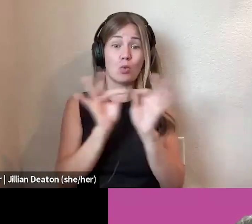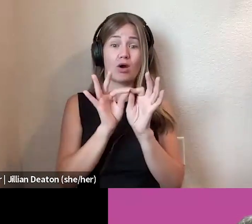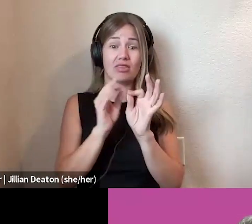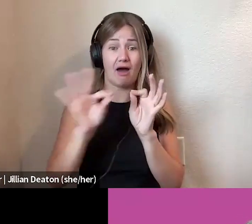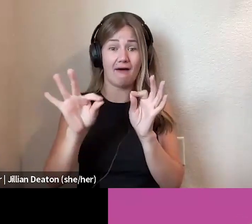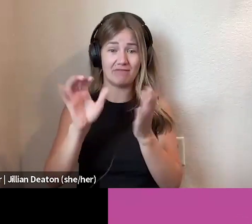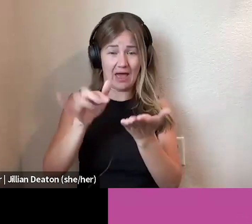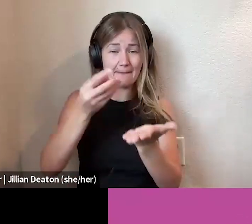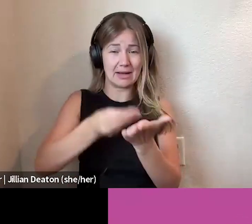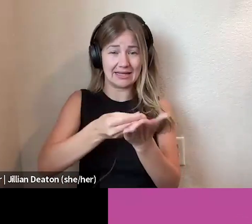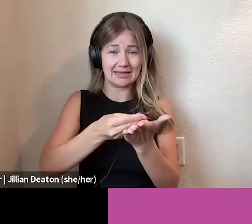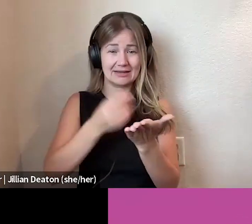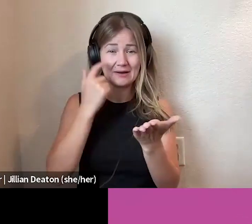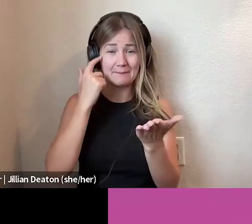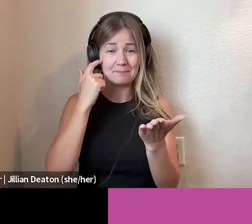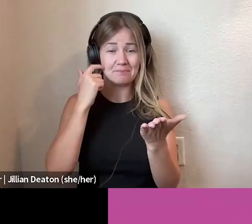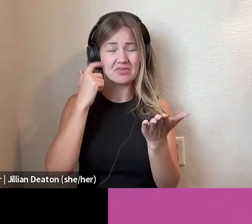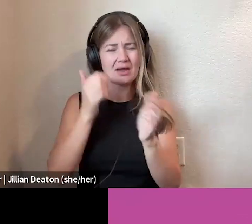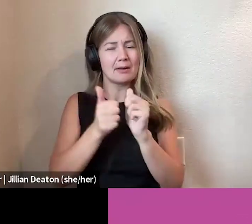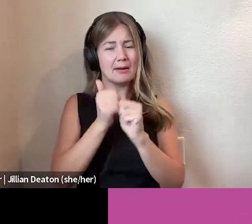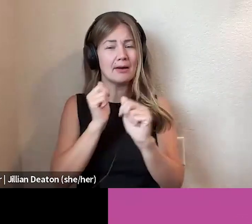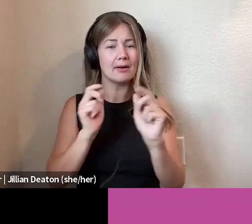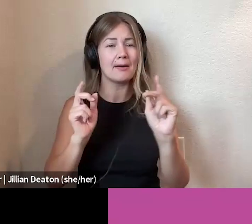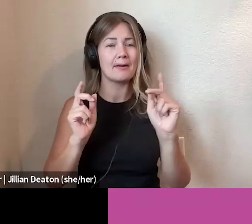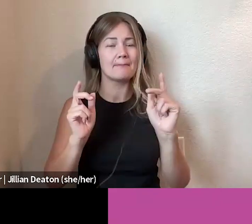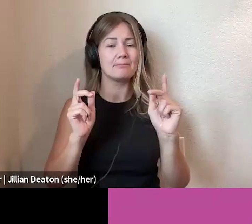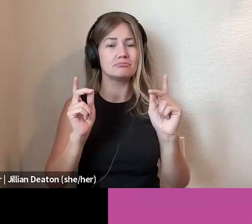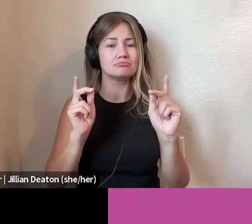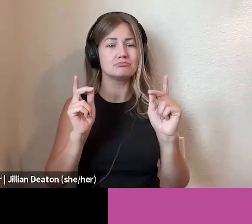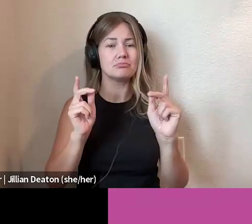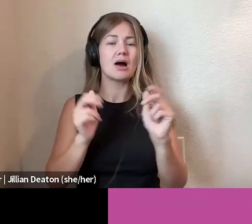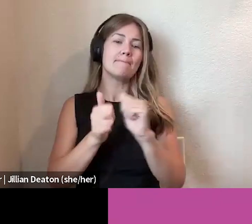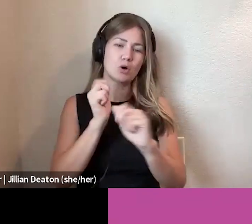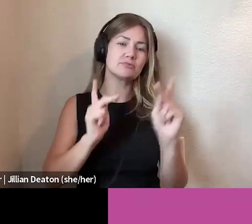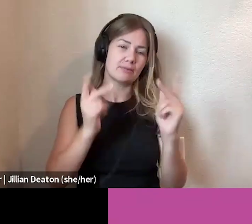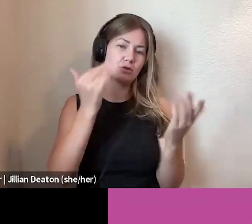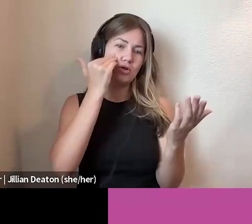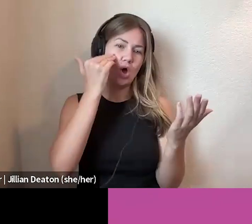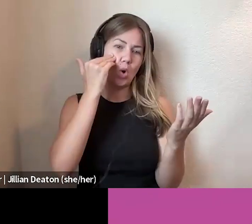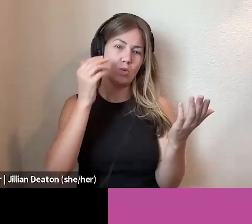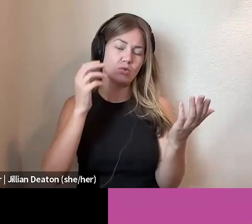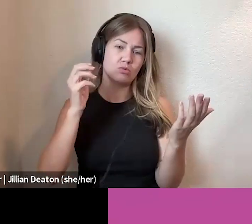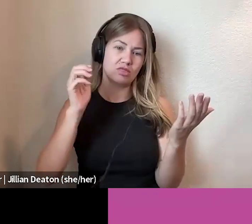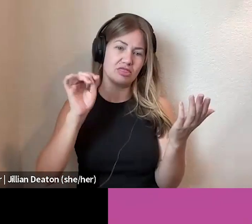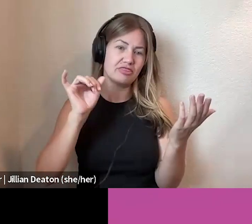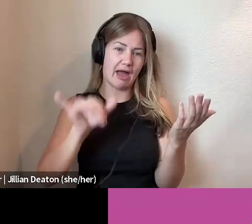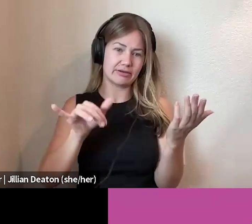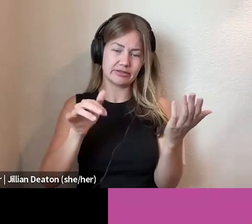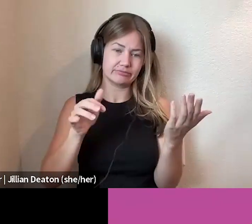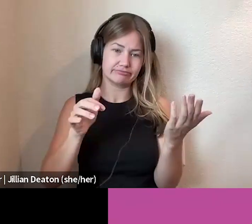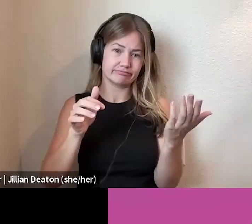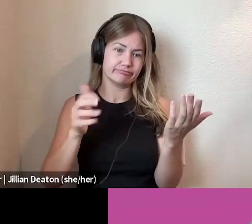asking for. Look, I think most people know the most valuable dollar is an unrestricted dollar, a dollar that